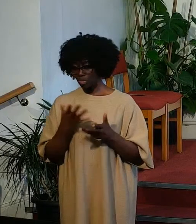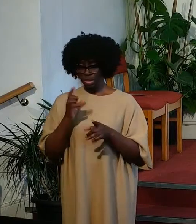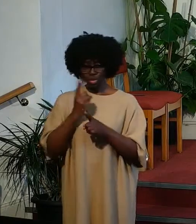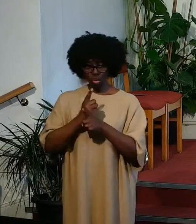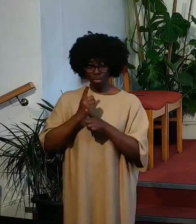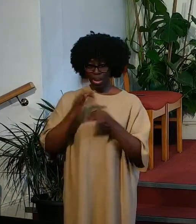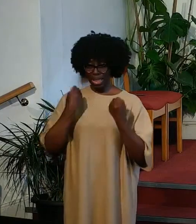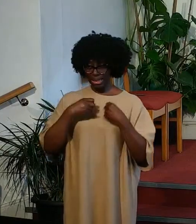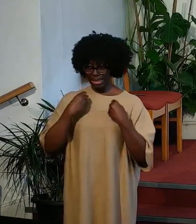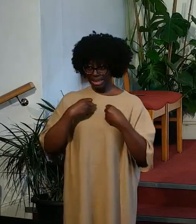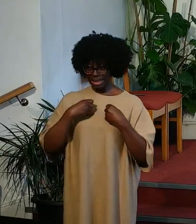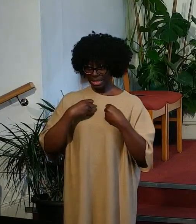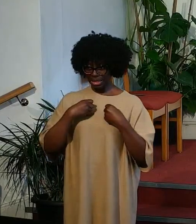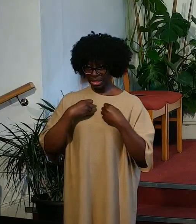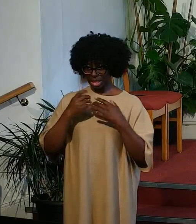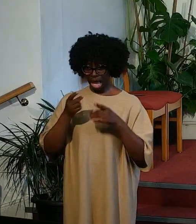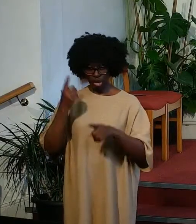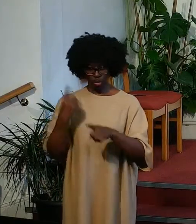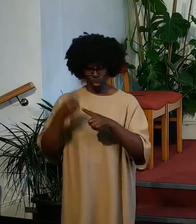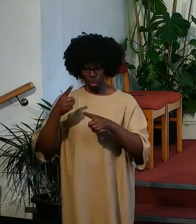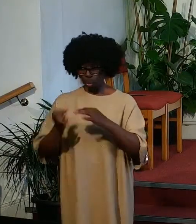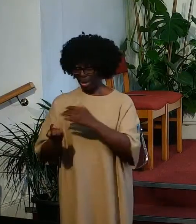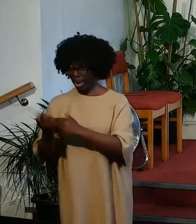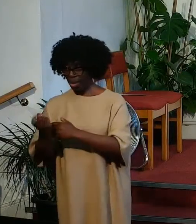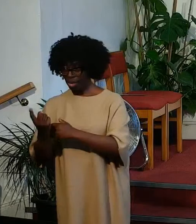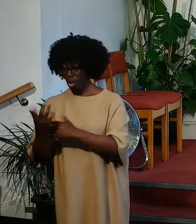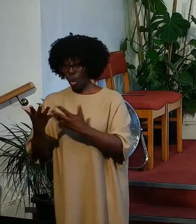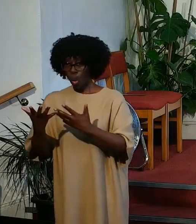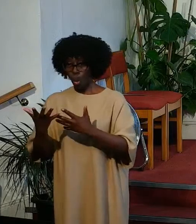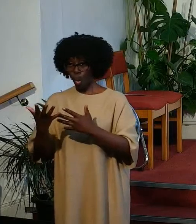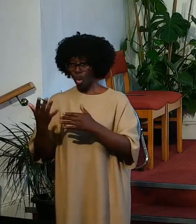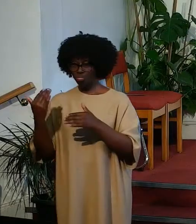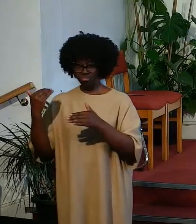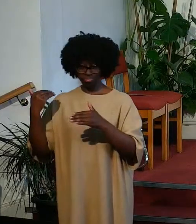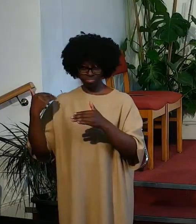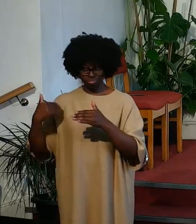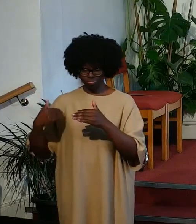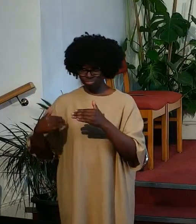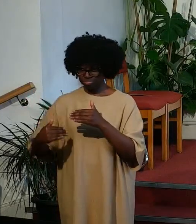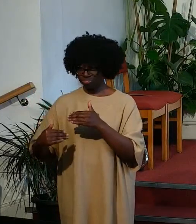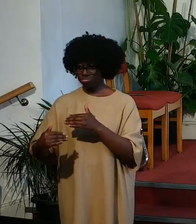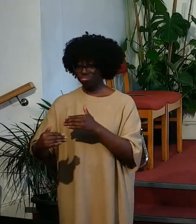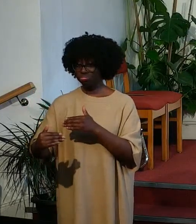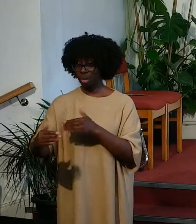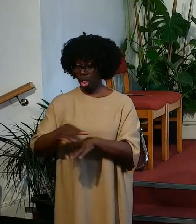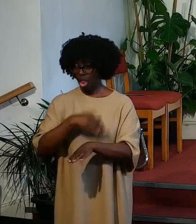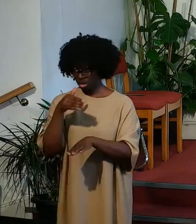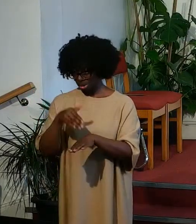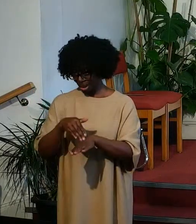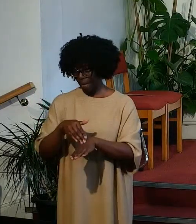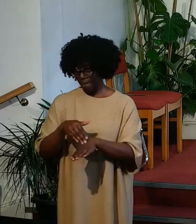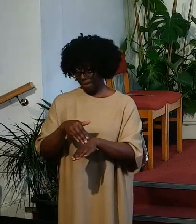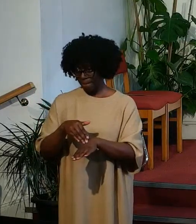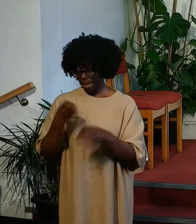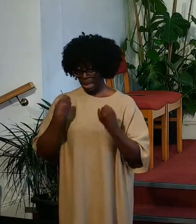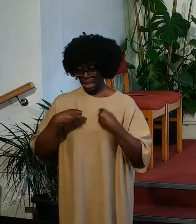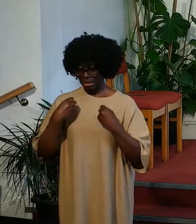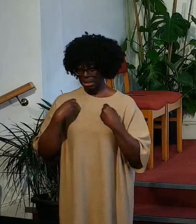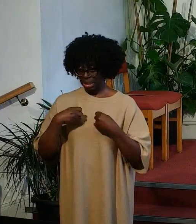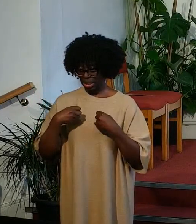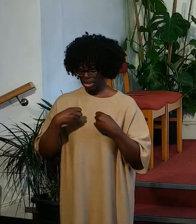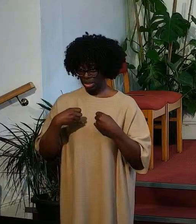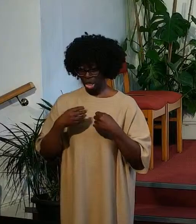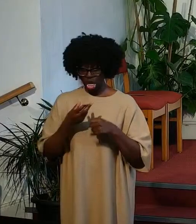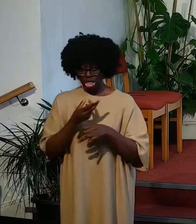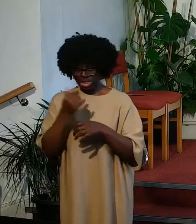time. So gradually over time, you can see is the dementia rates are quite high. You can see it coming. And there are